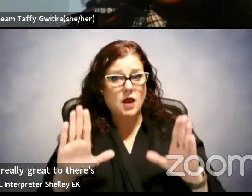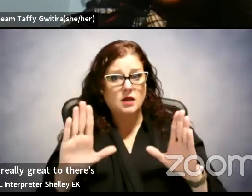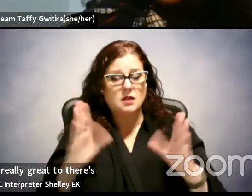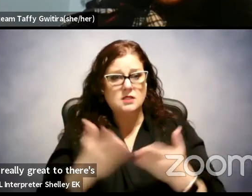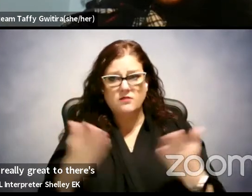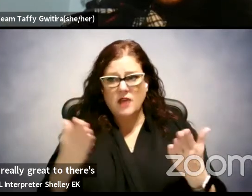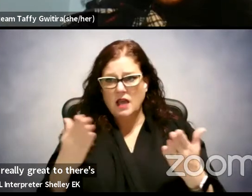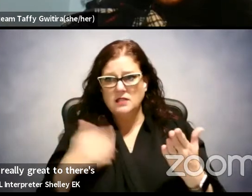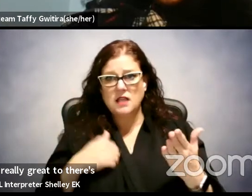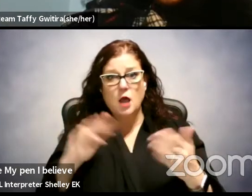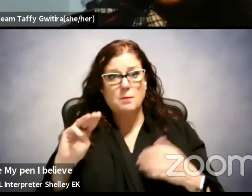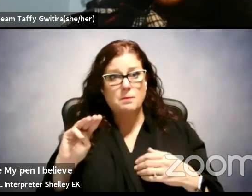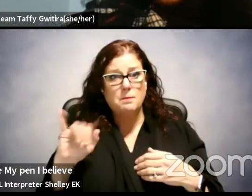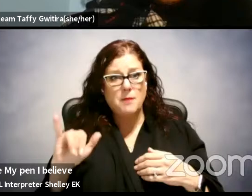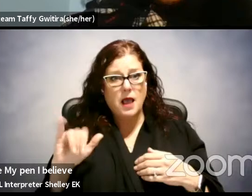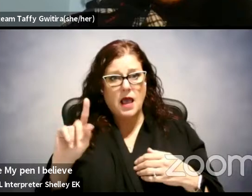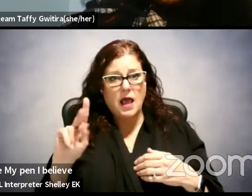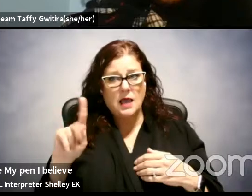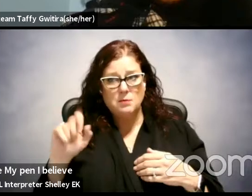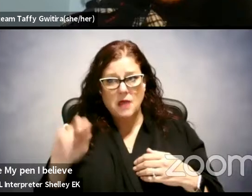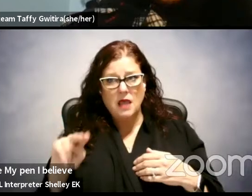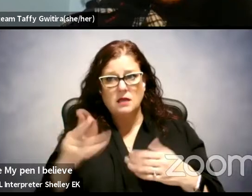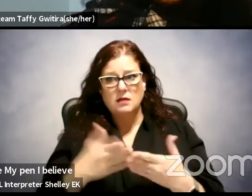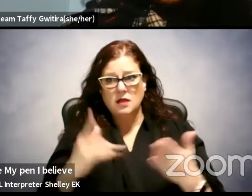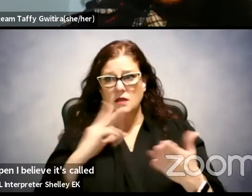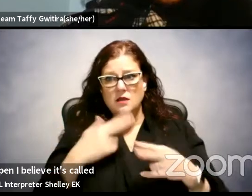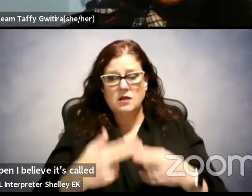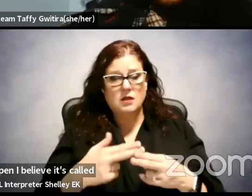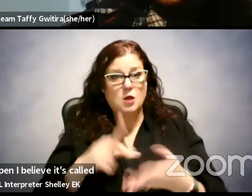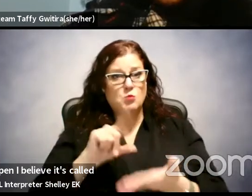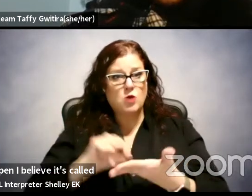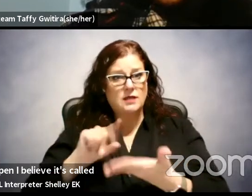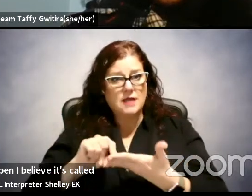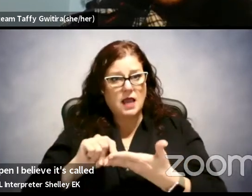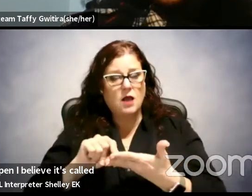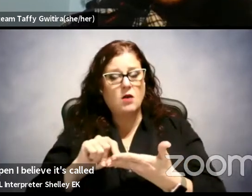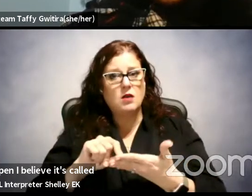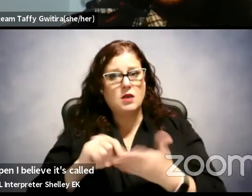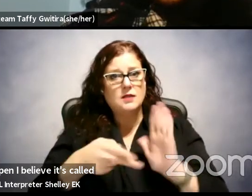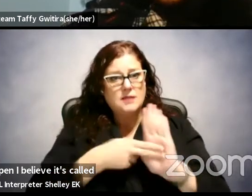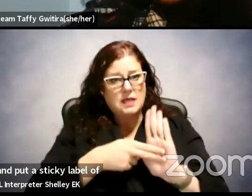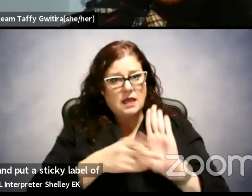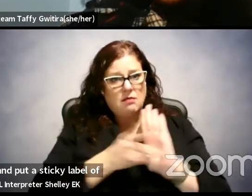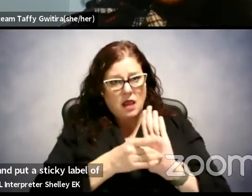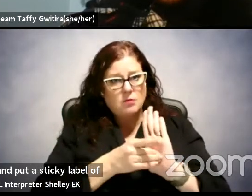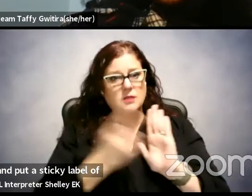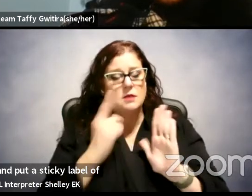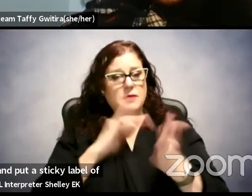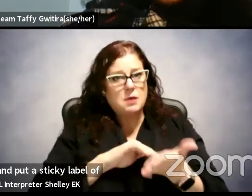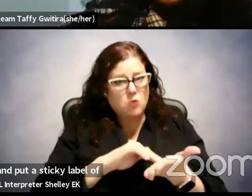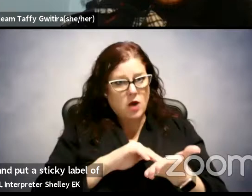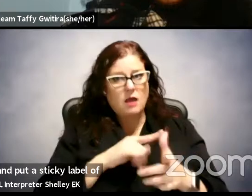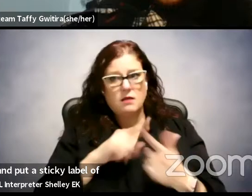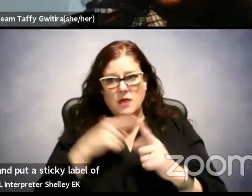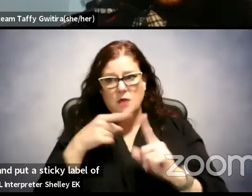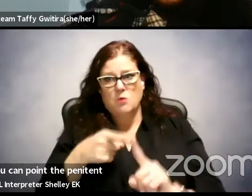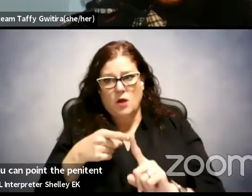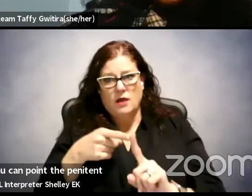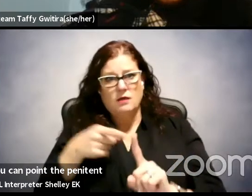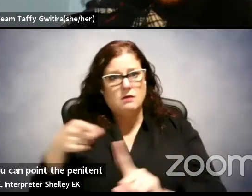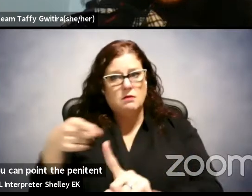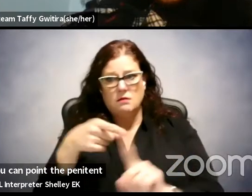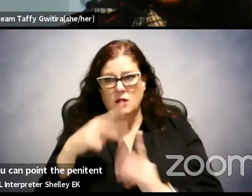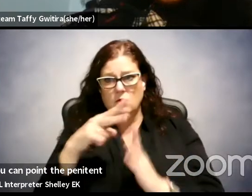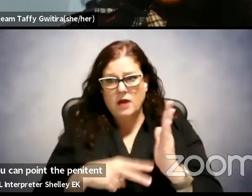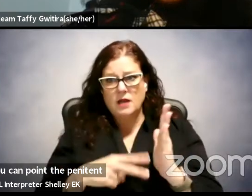the My Pen, I believe it's called, where you can just print out and put a sticky label of something in Braille, and you can point the pen at it, and it'll read it to you and tell you